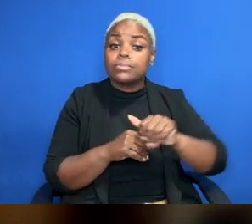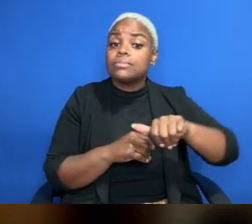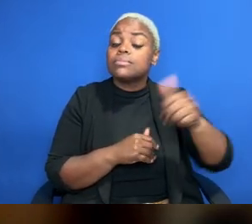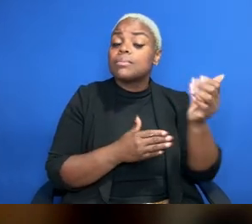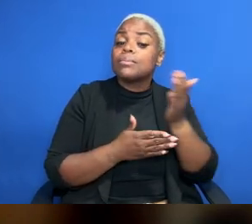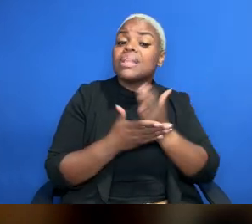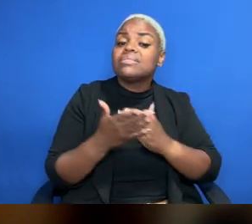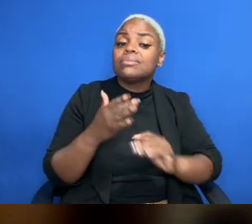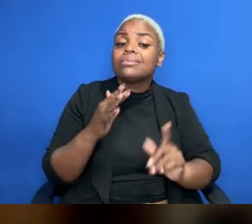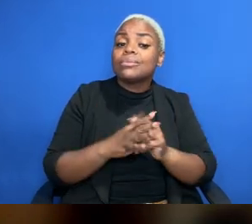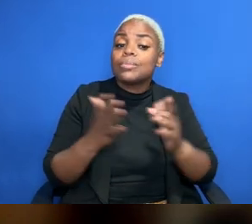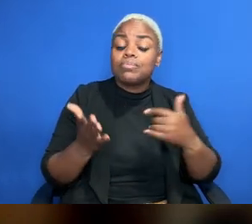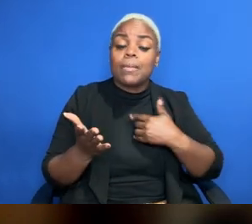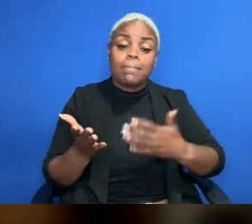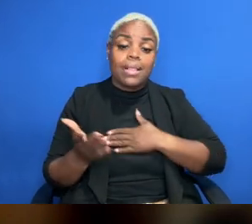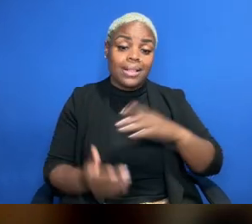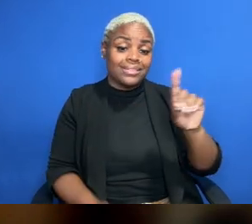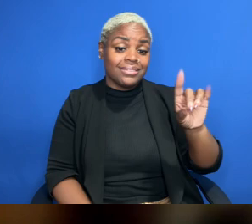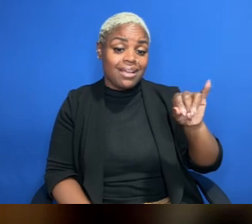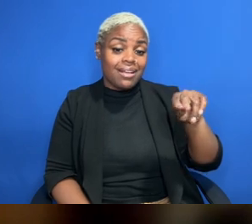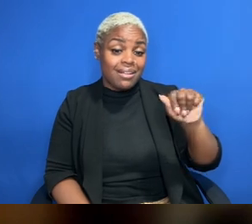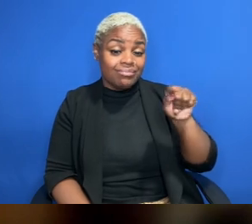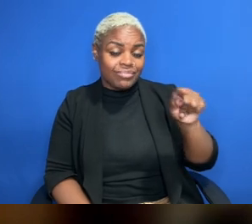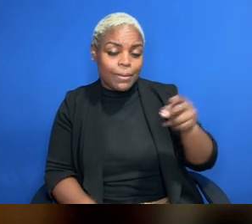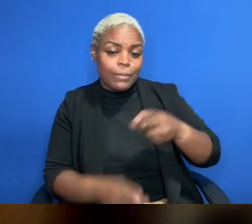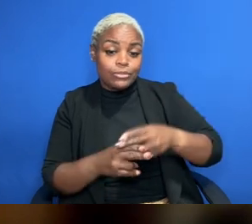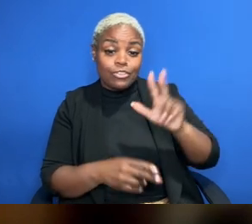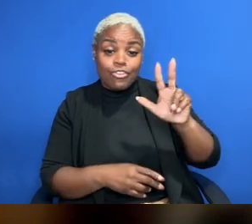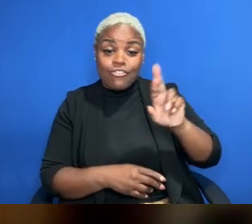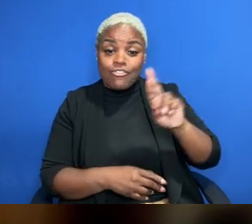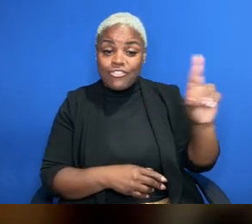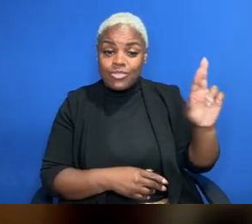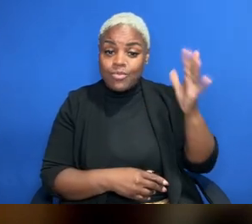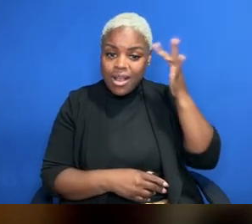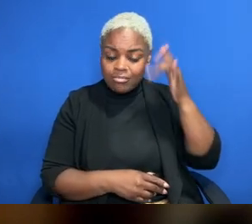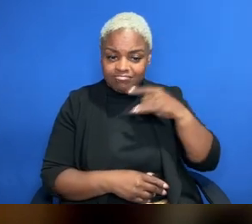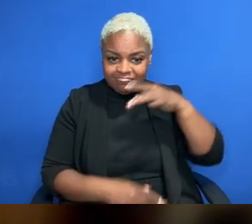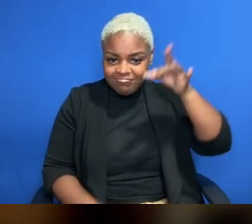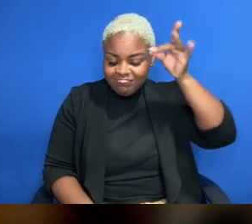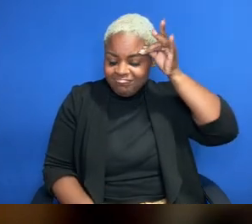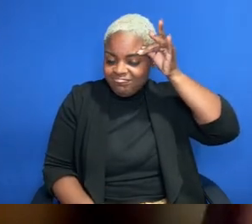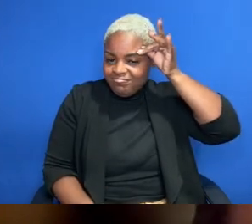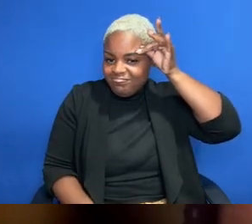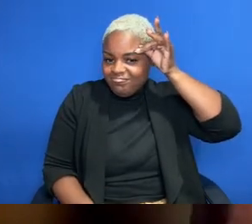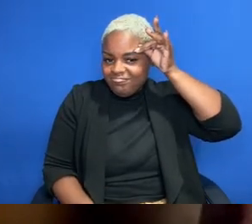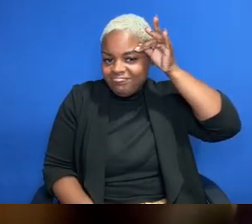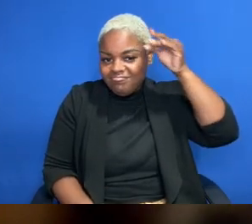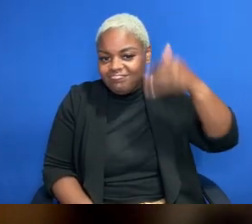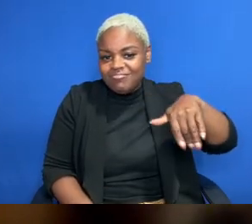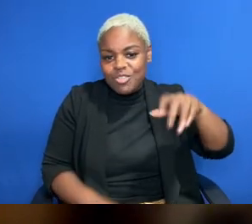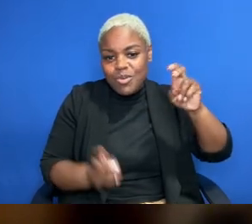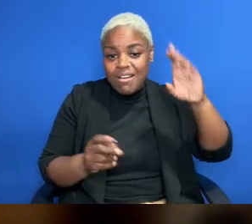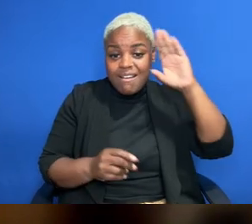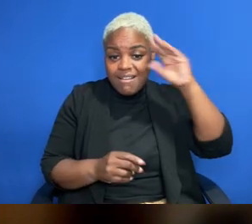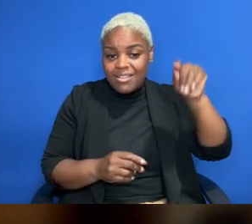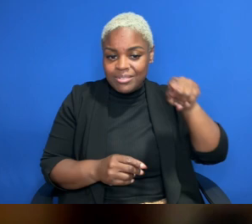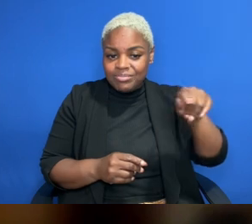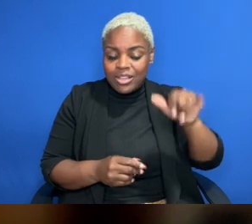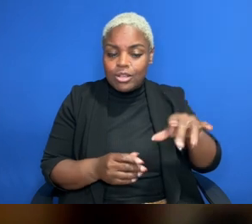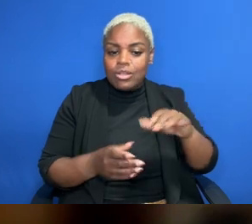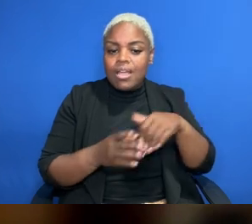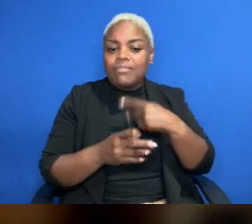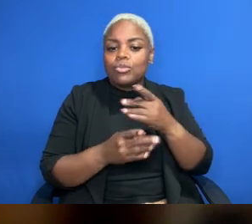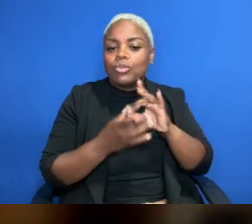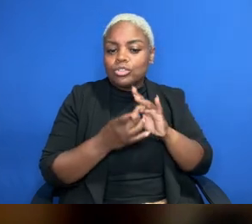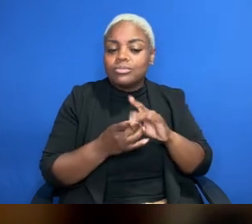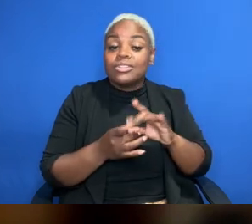stop. Another piece that comes up, and I'm glad Dina had mentioned the 3 R's, because that really stuck out, and I'm going to kind of quote Guy